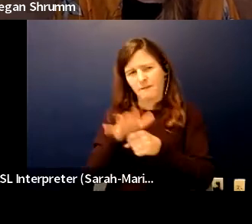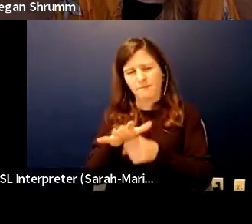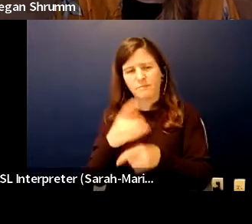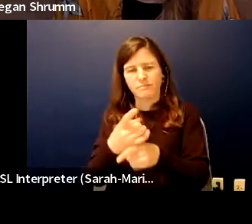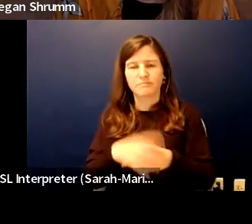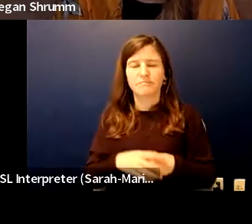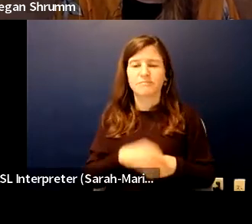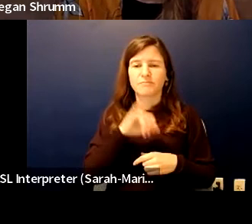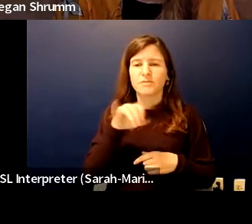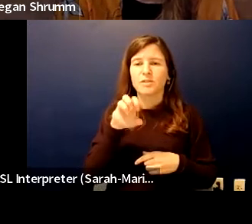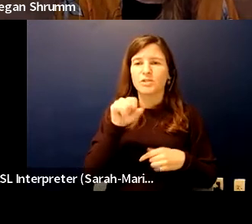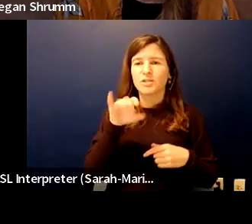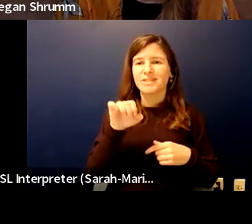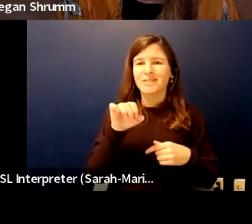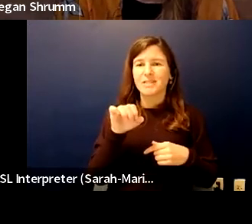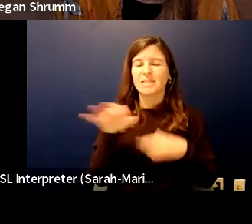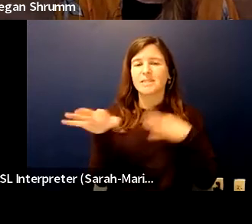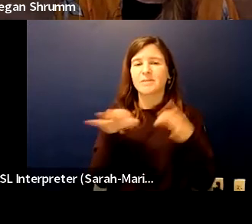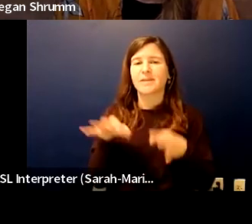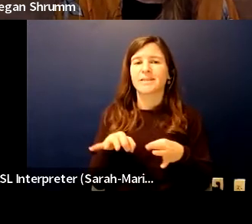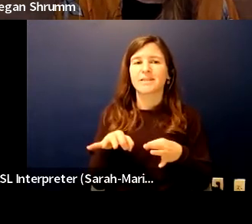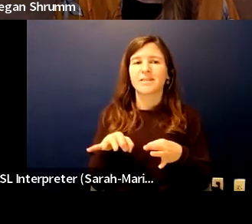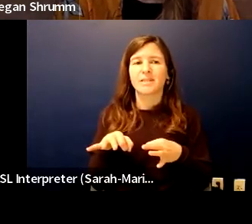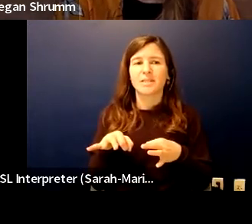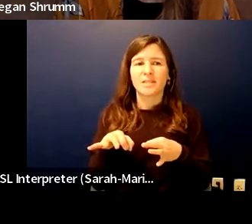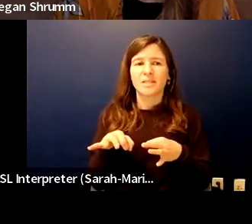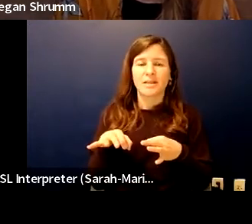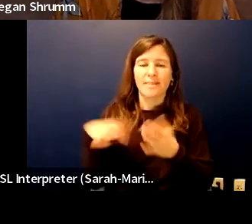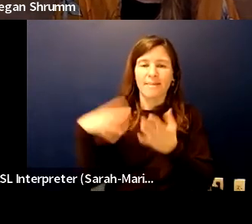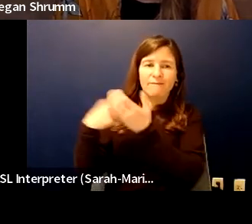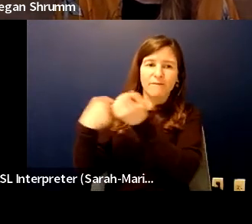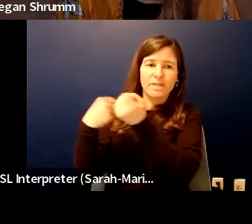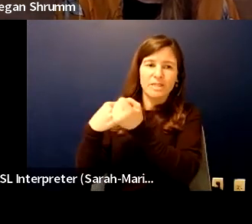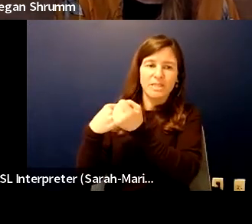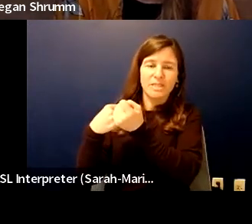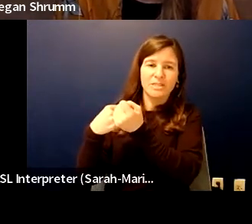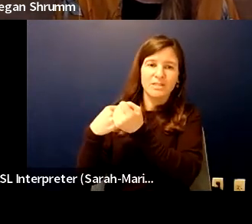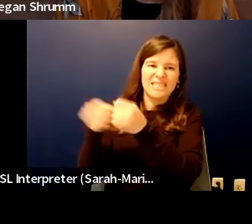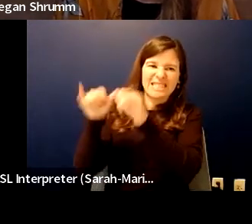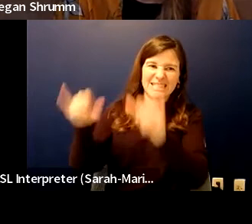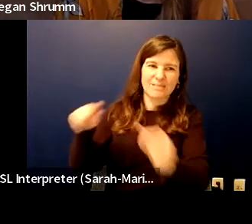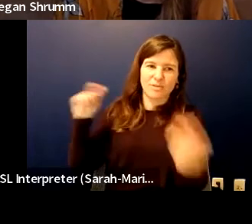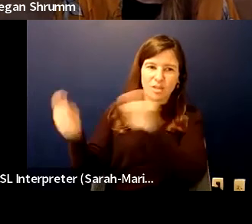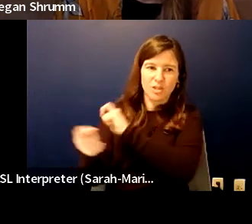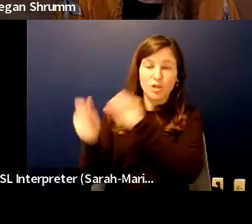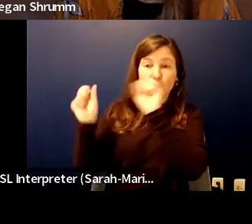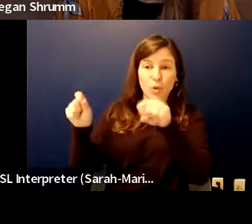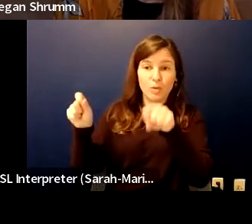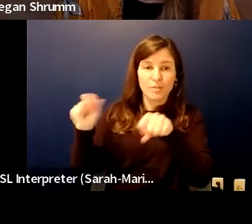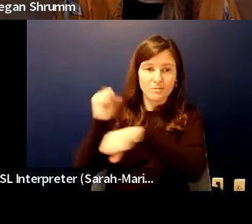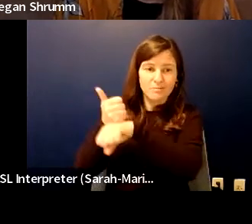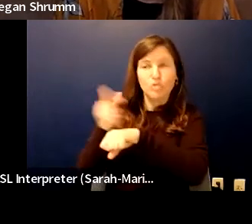the funding, kind of more funder institution changes that he thinks that could be implemented or